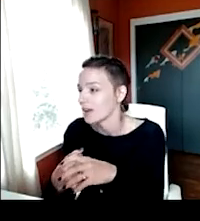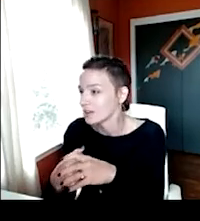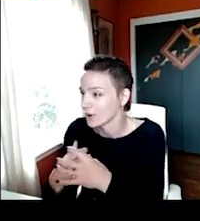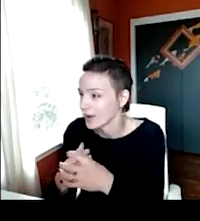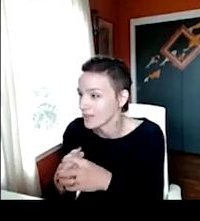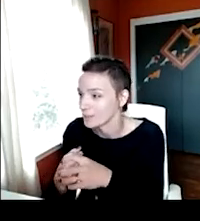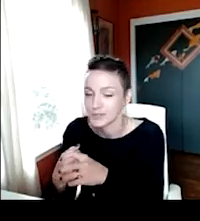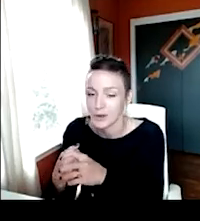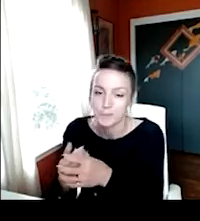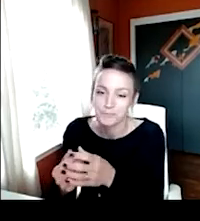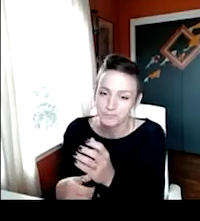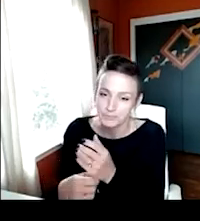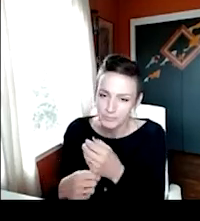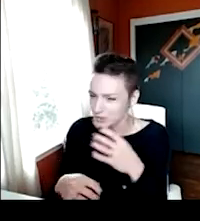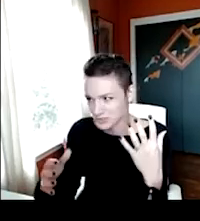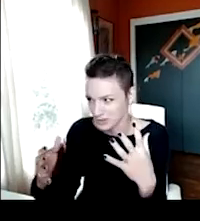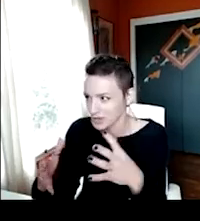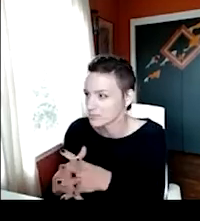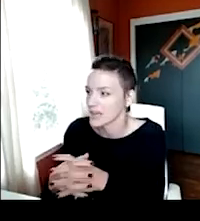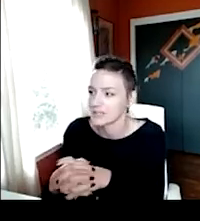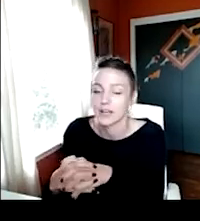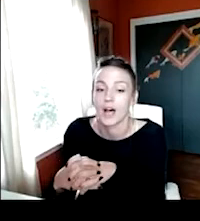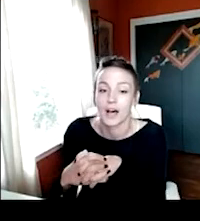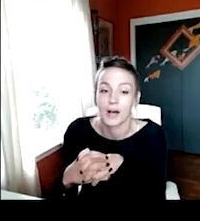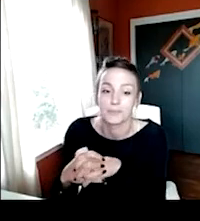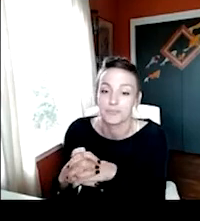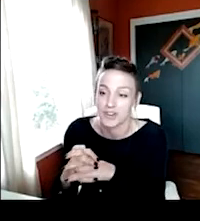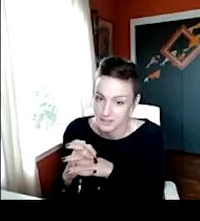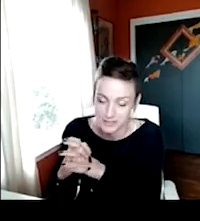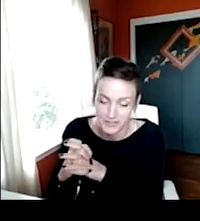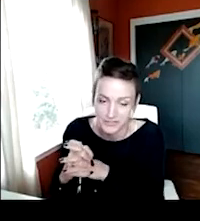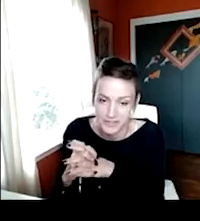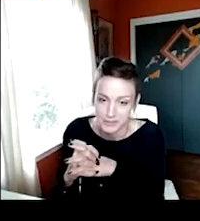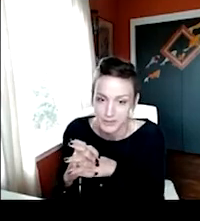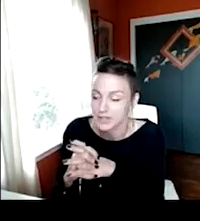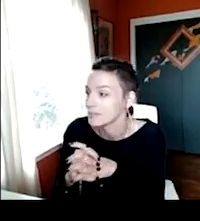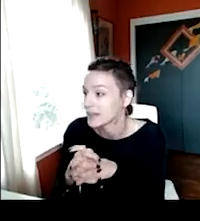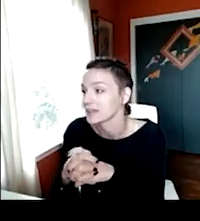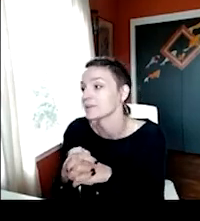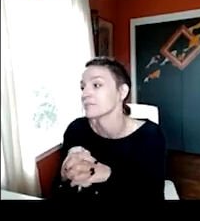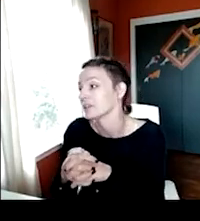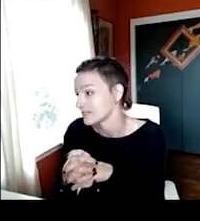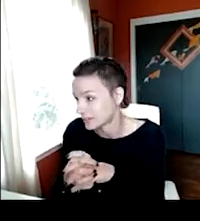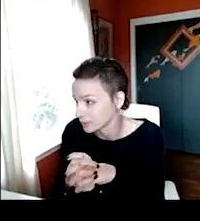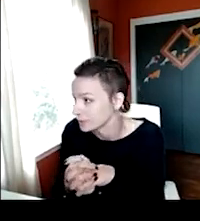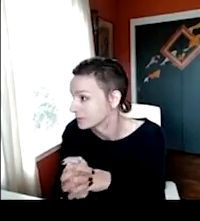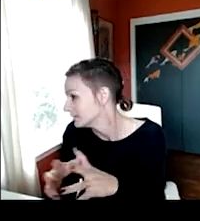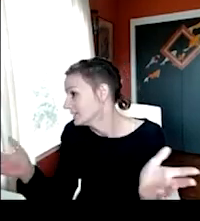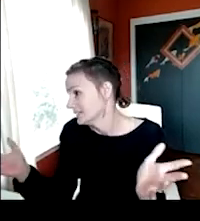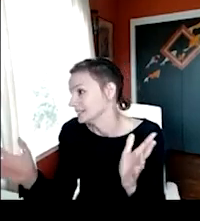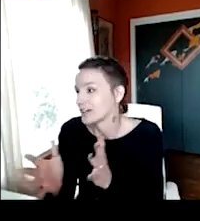matter what you throw at them. So there's also a voice in my head that said, find something fun for them to do and make them believe that you're